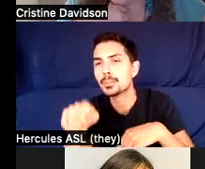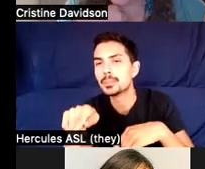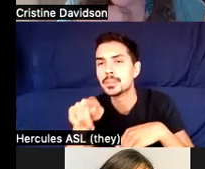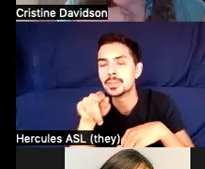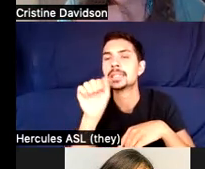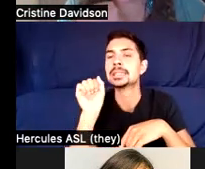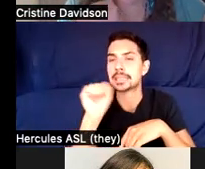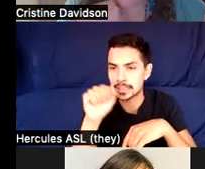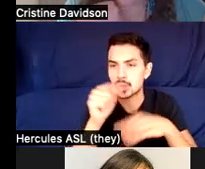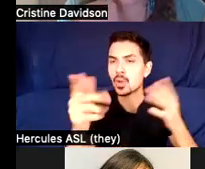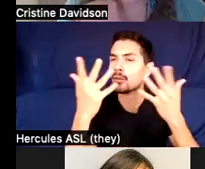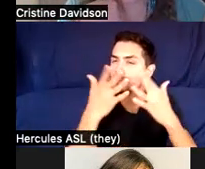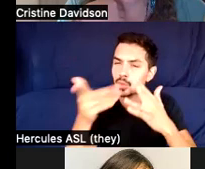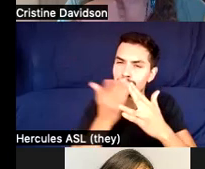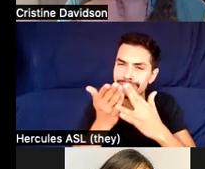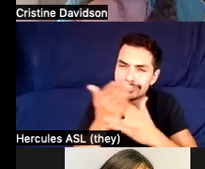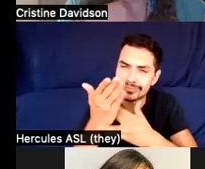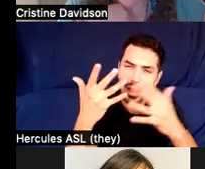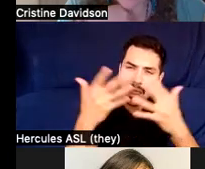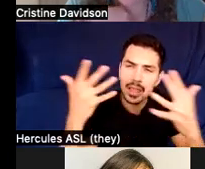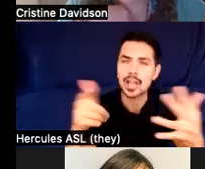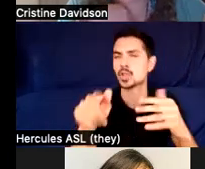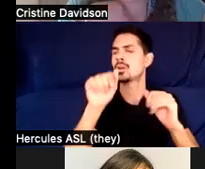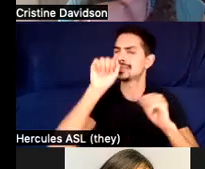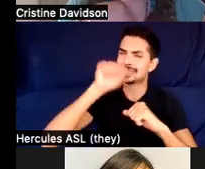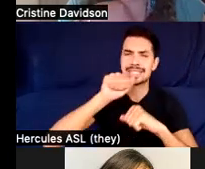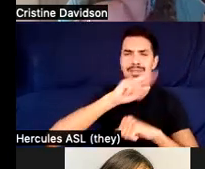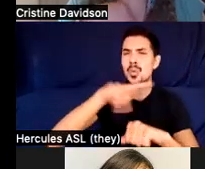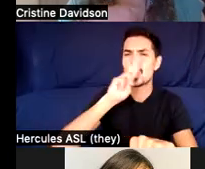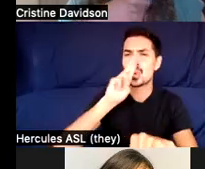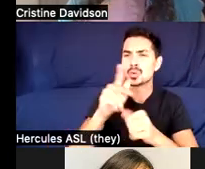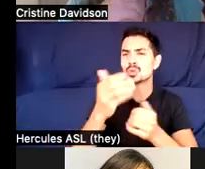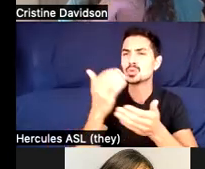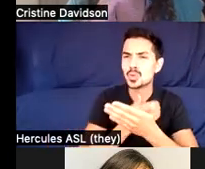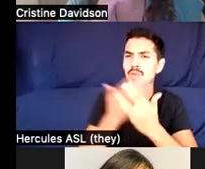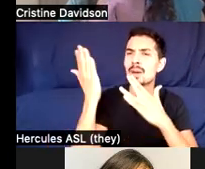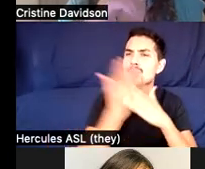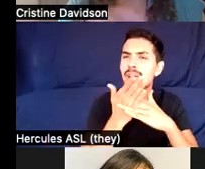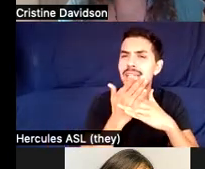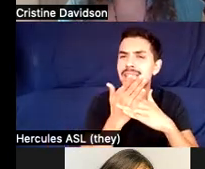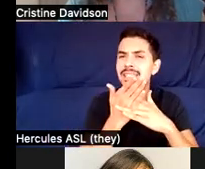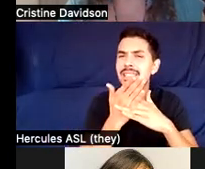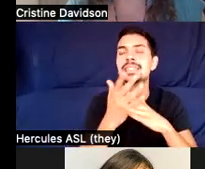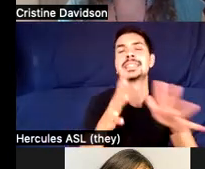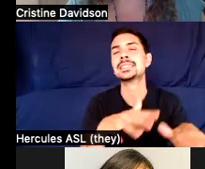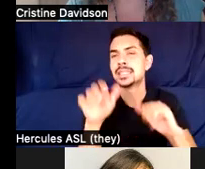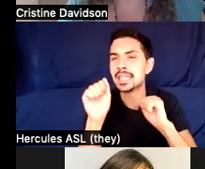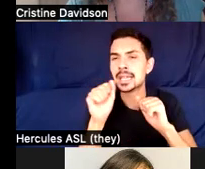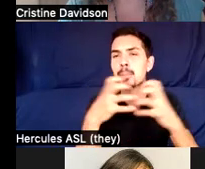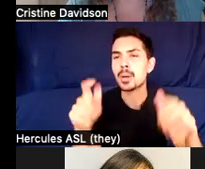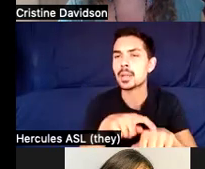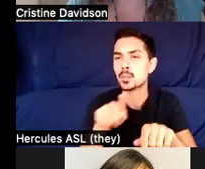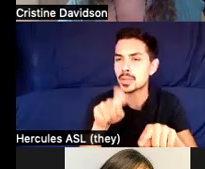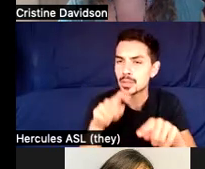can we communicate what's going on with the school so you don't get punished for taking care of yourself? Yep. Yep.